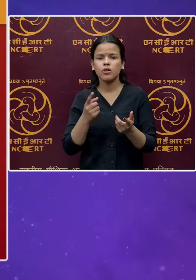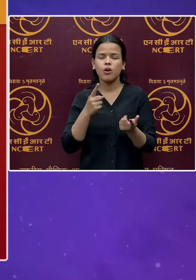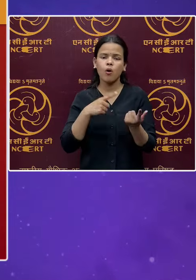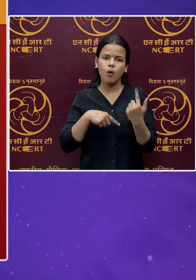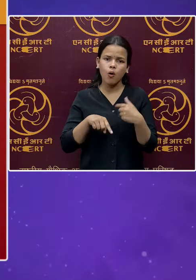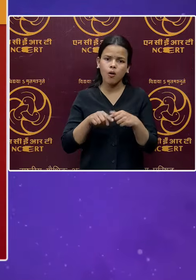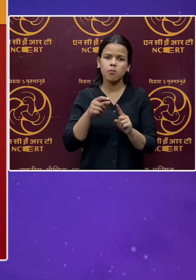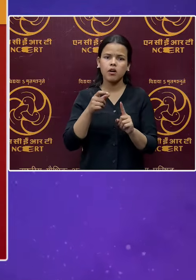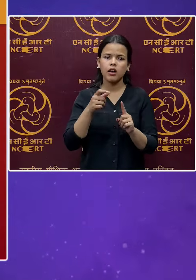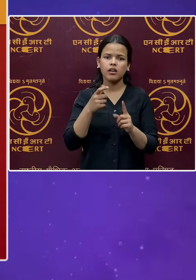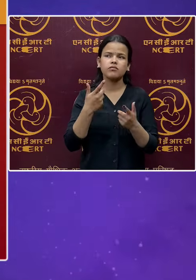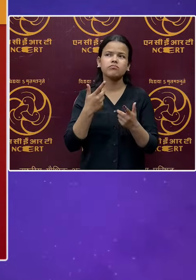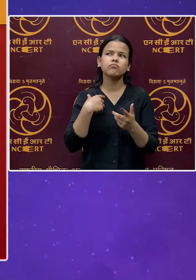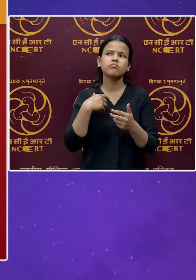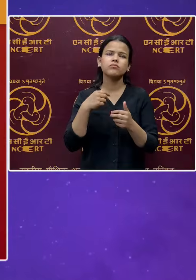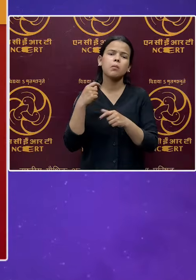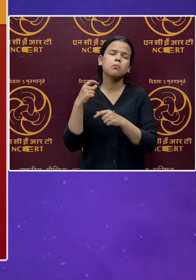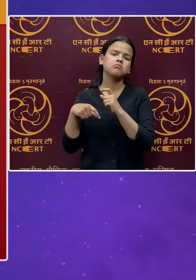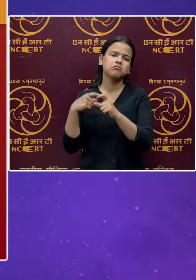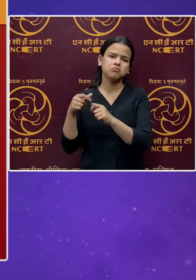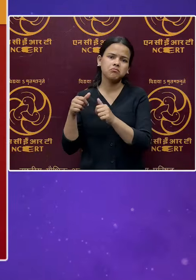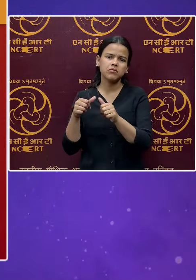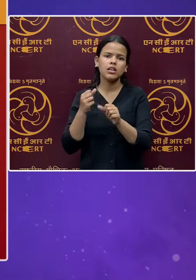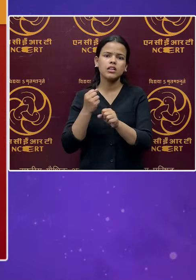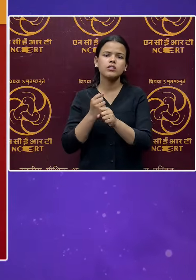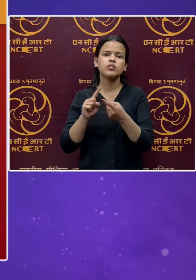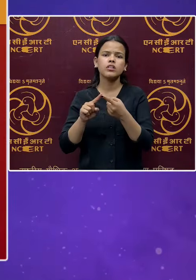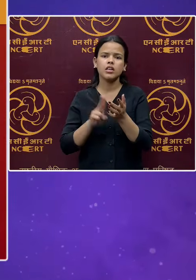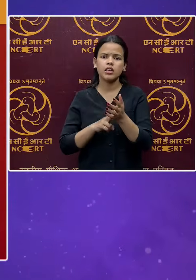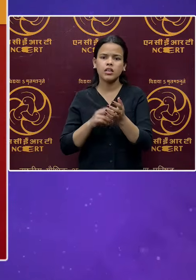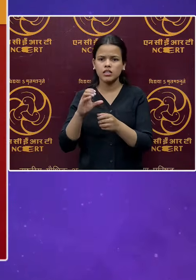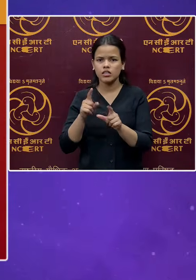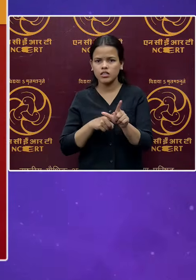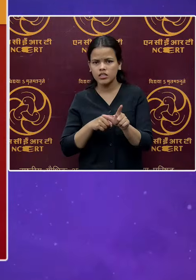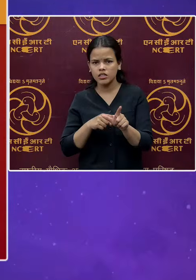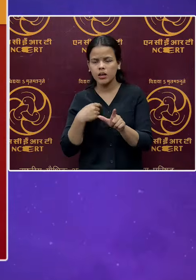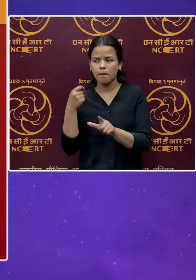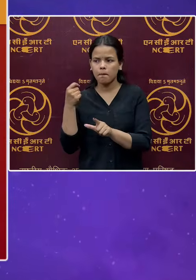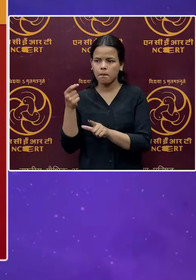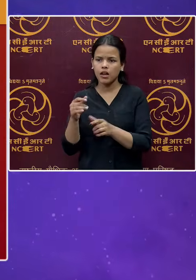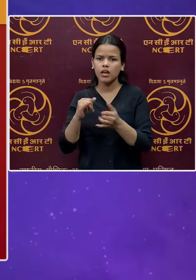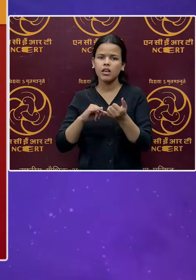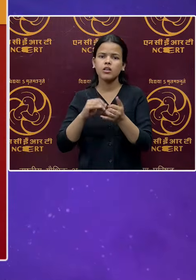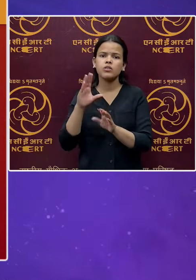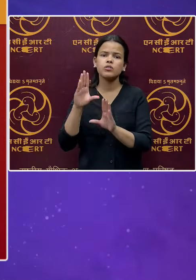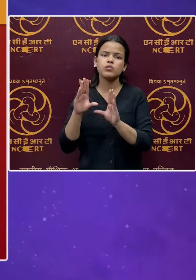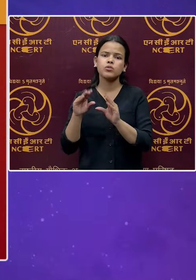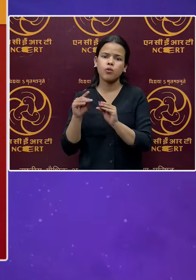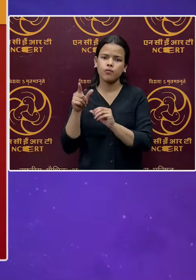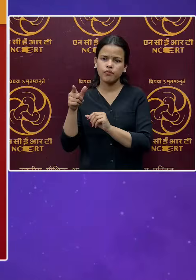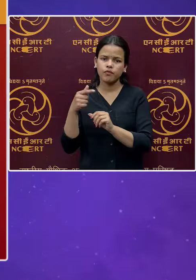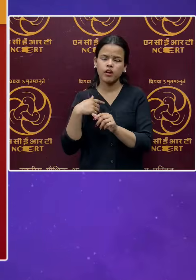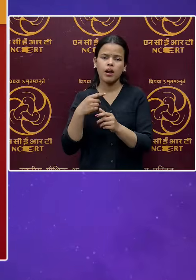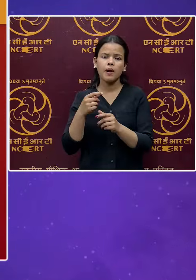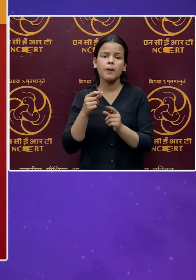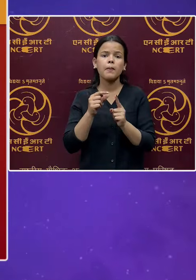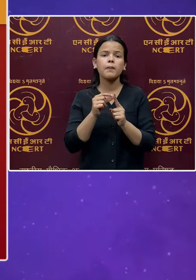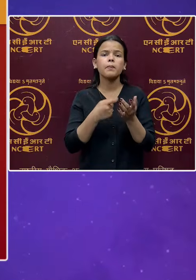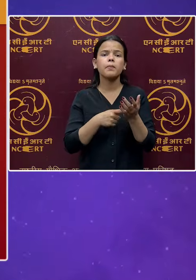particular agency or group. So they are paid to softwares. Freemium learning management system, like we